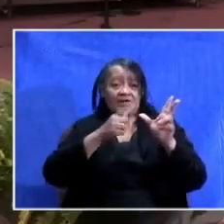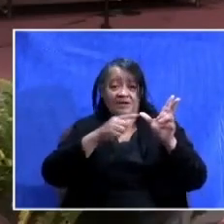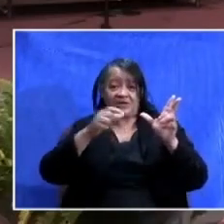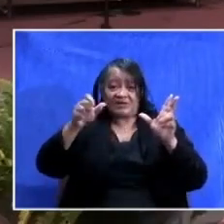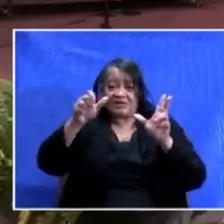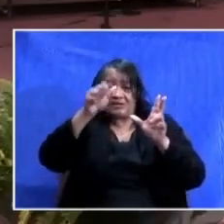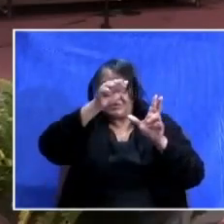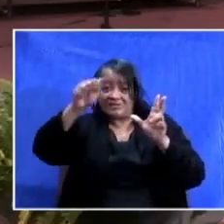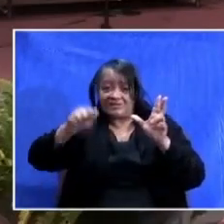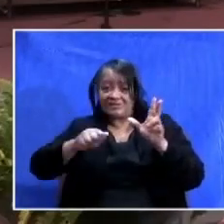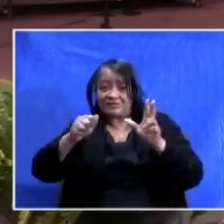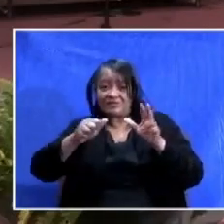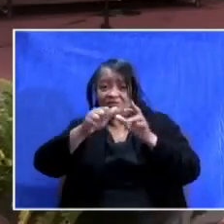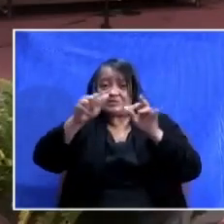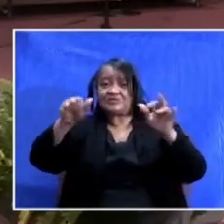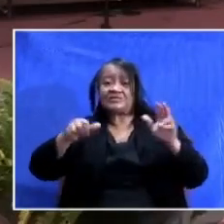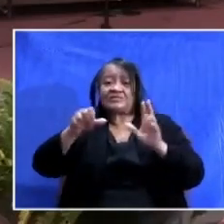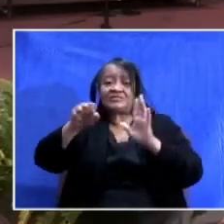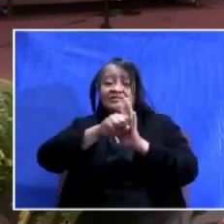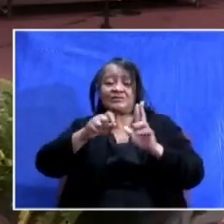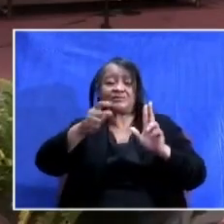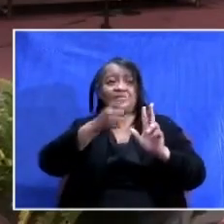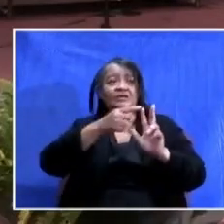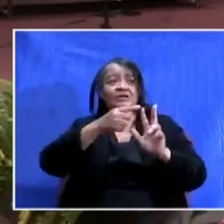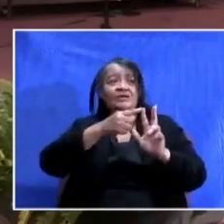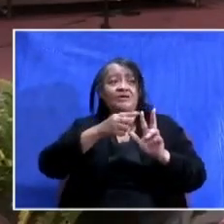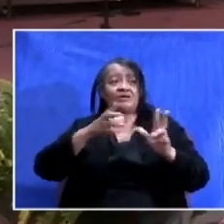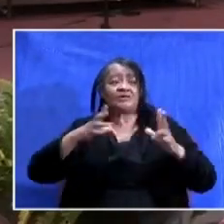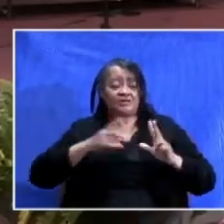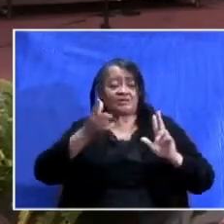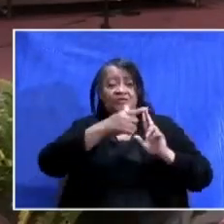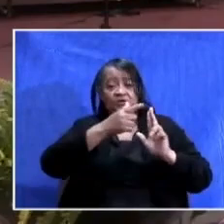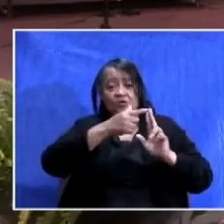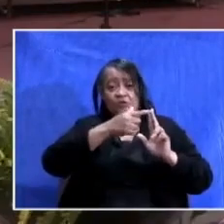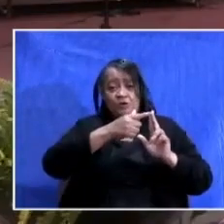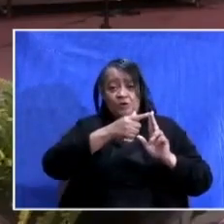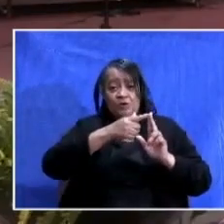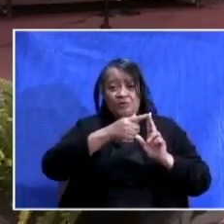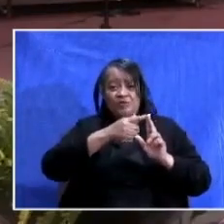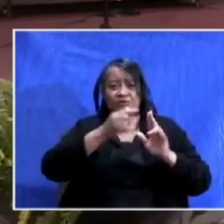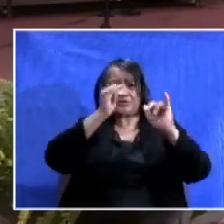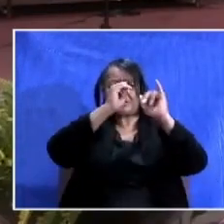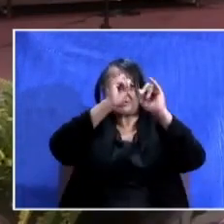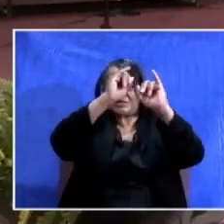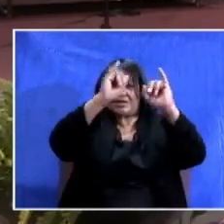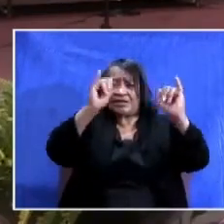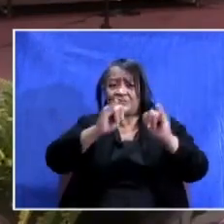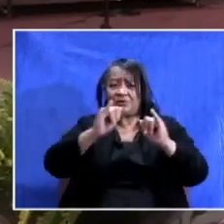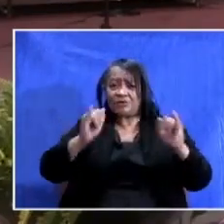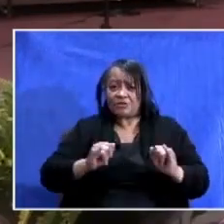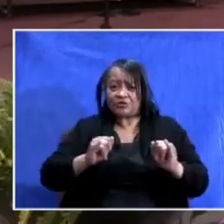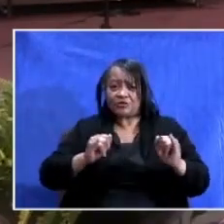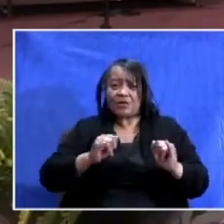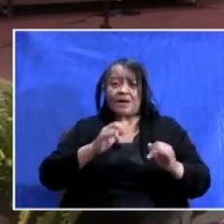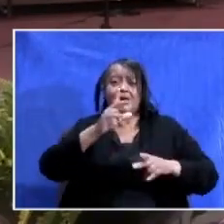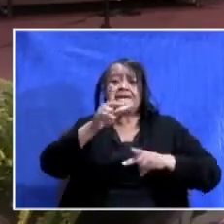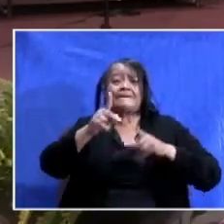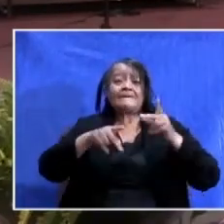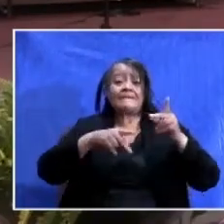Images. Images. Like, see? Look, we got interracial couples on TV.